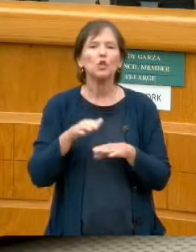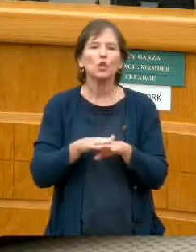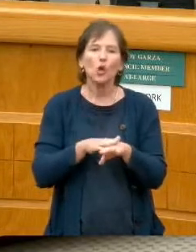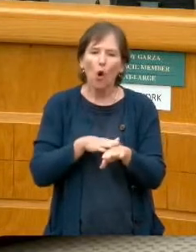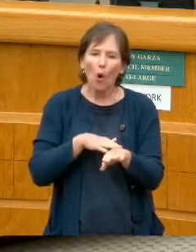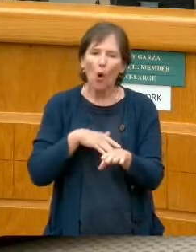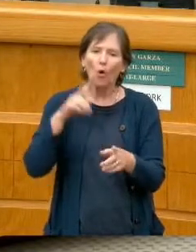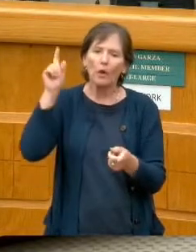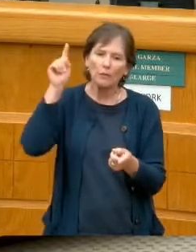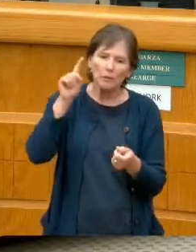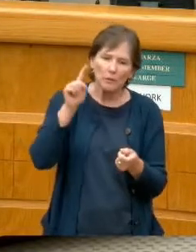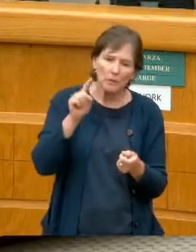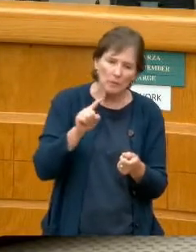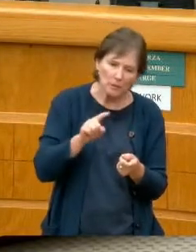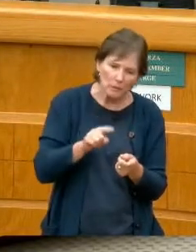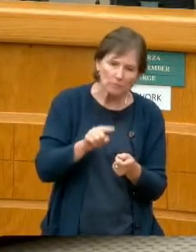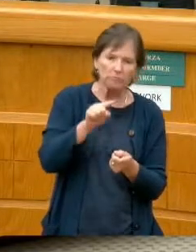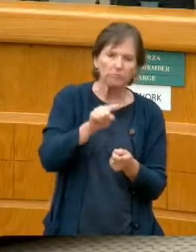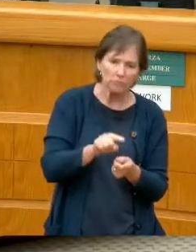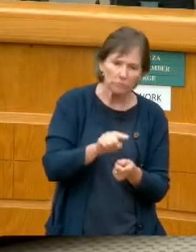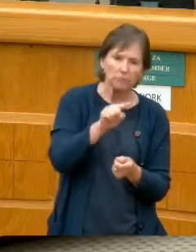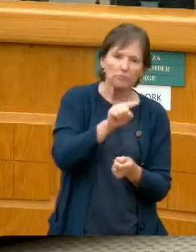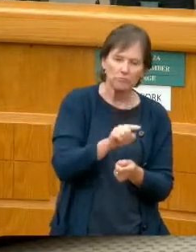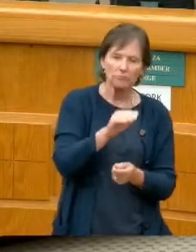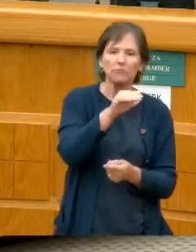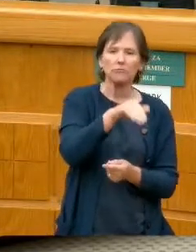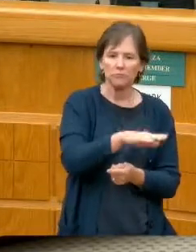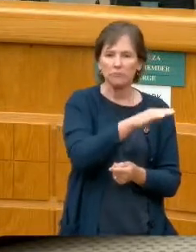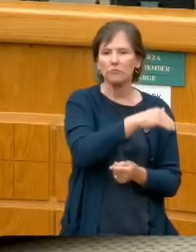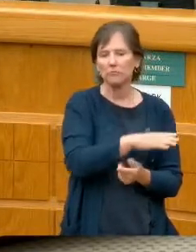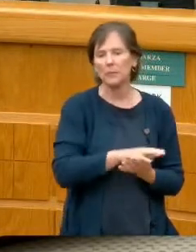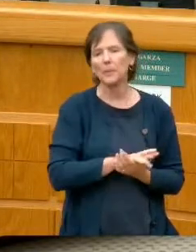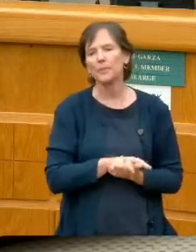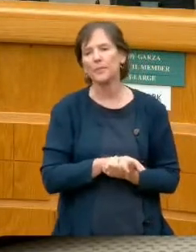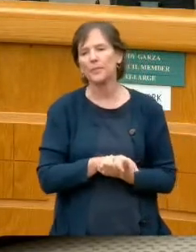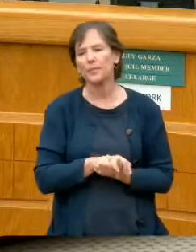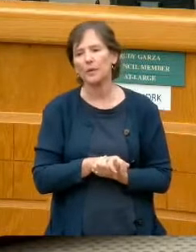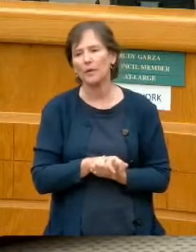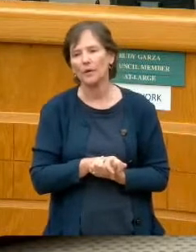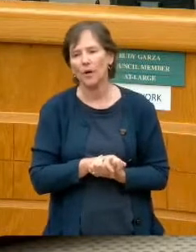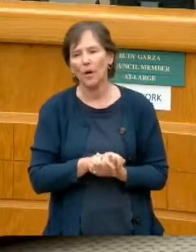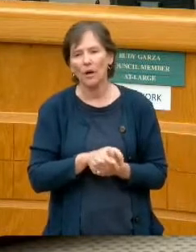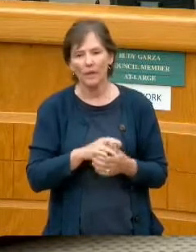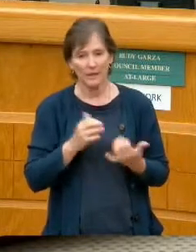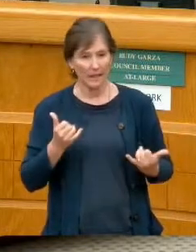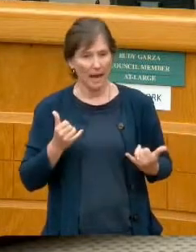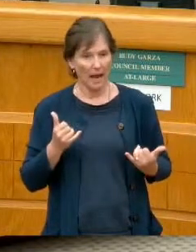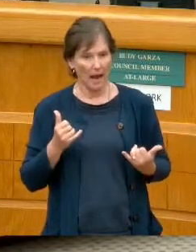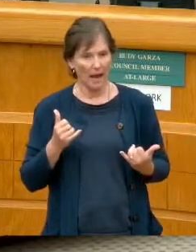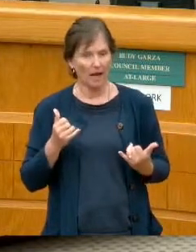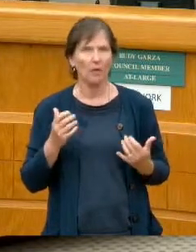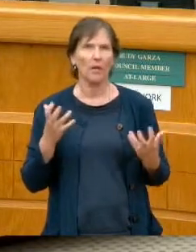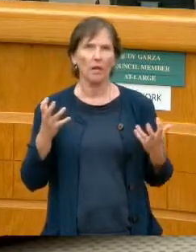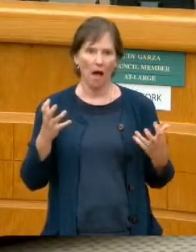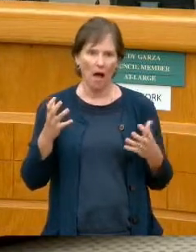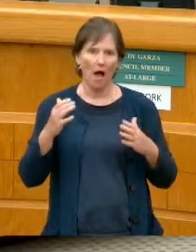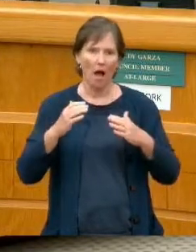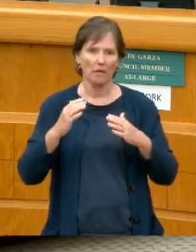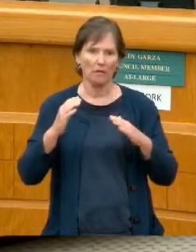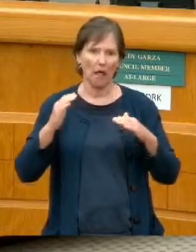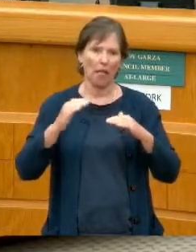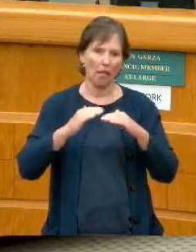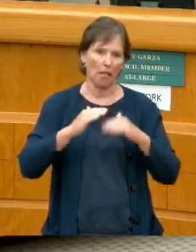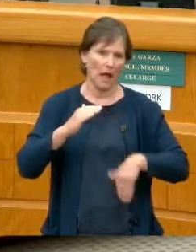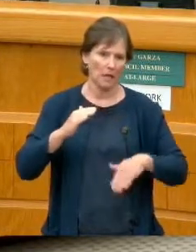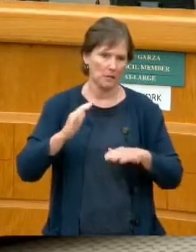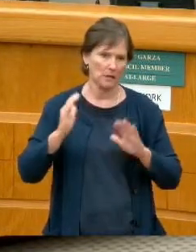downs and slight going back ups, but we're down here at 910, much lower than what we were back in July, and